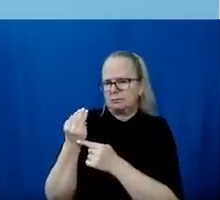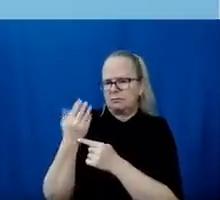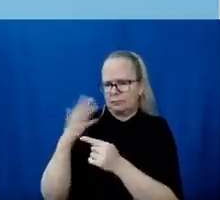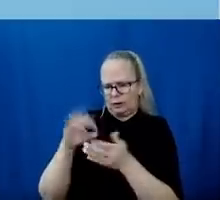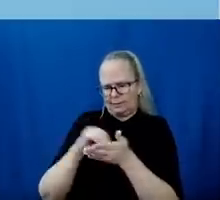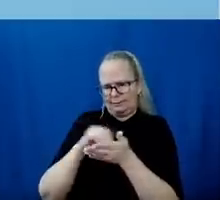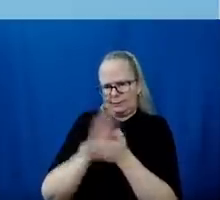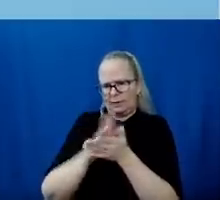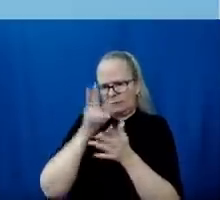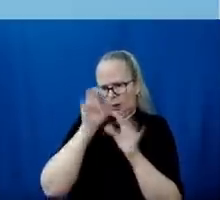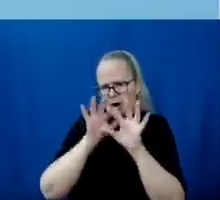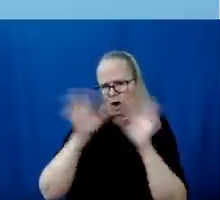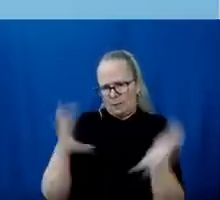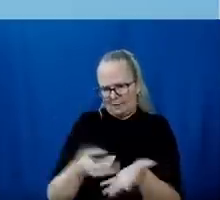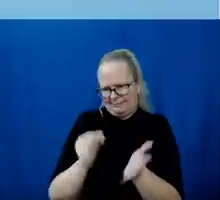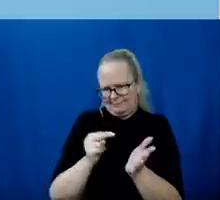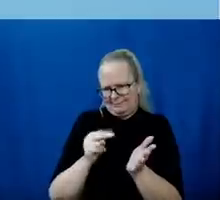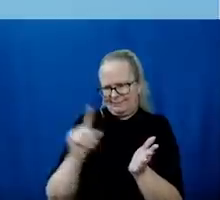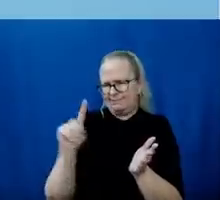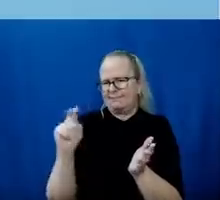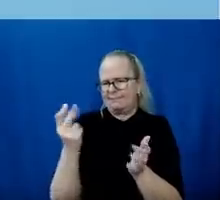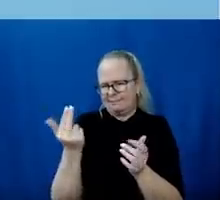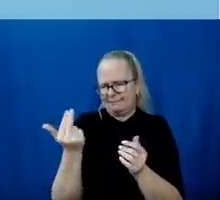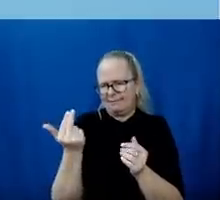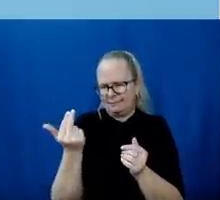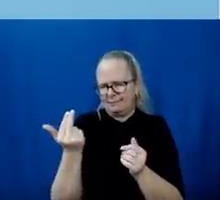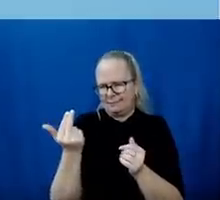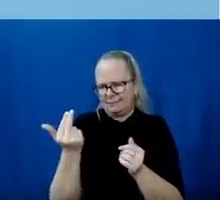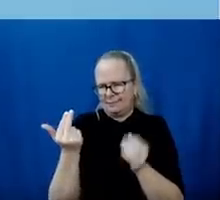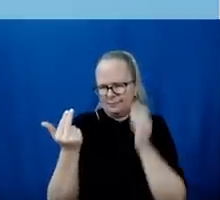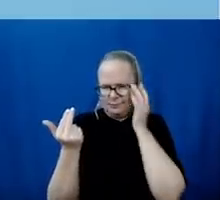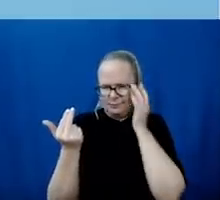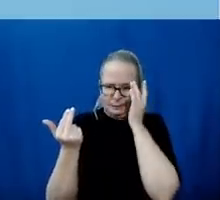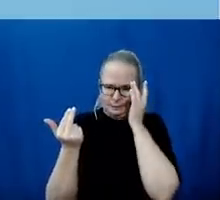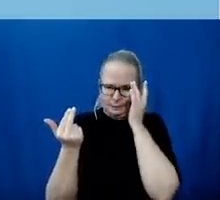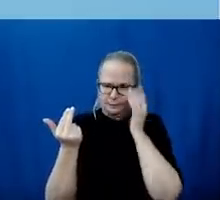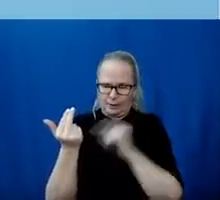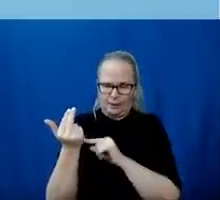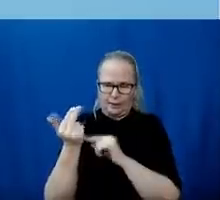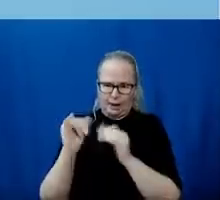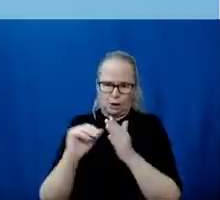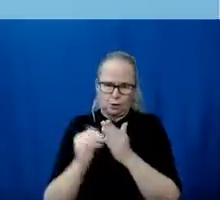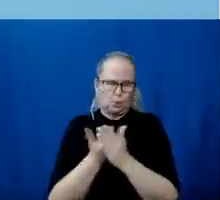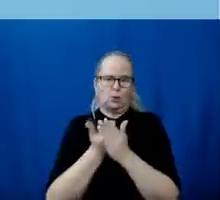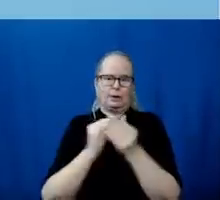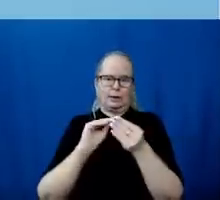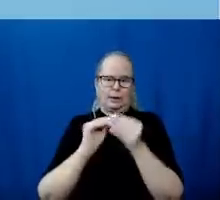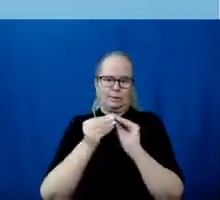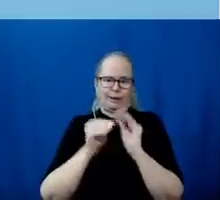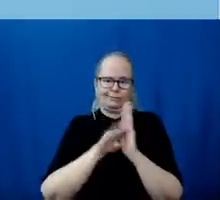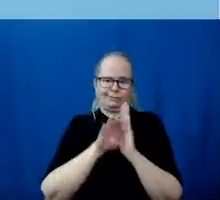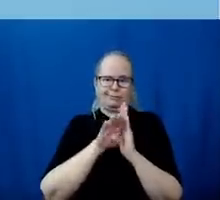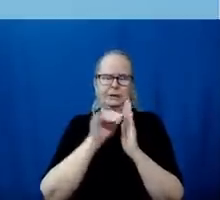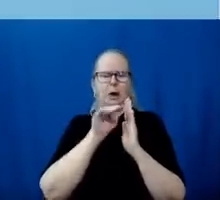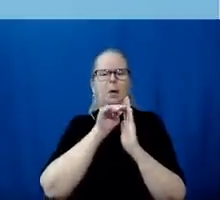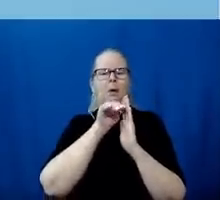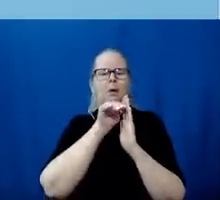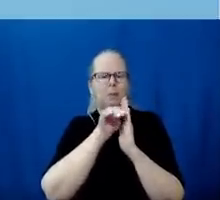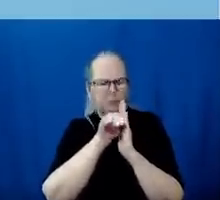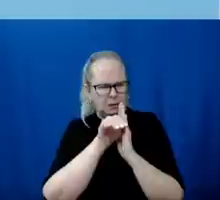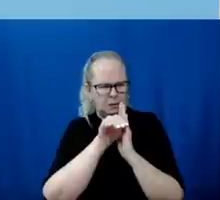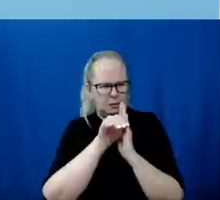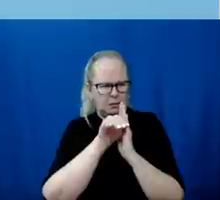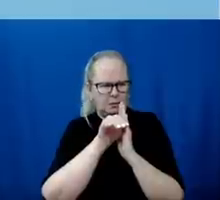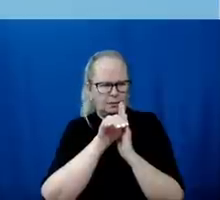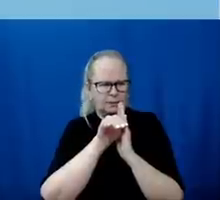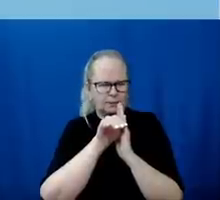wave new record of 113. So that's a new peak for this,